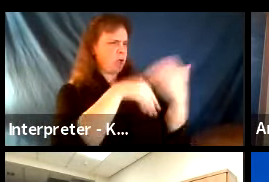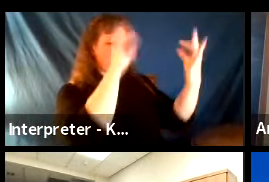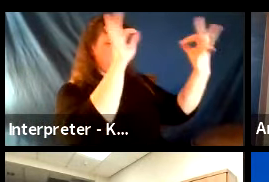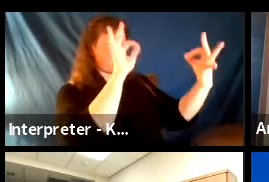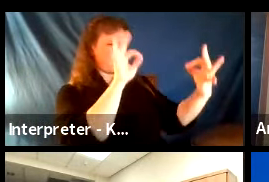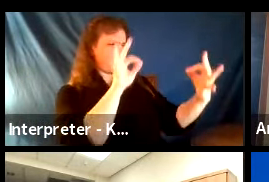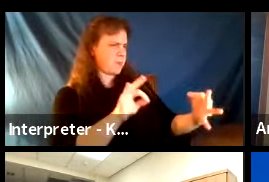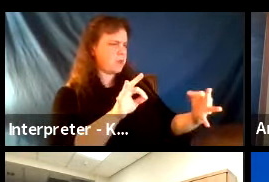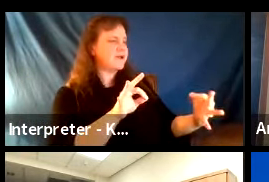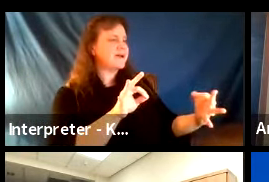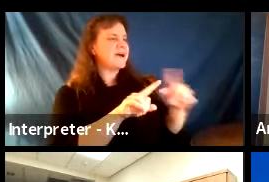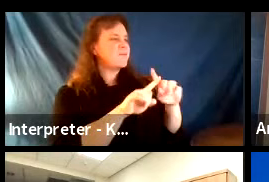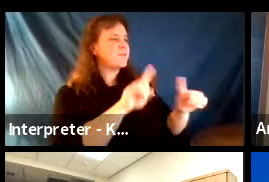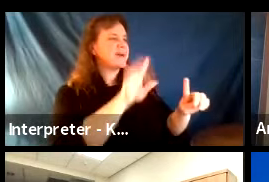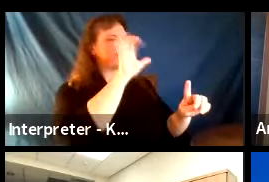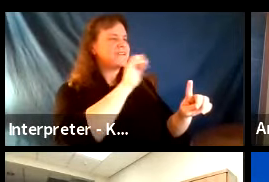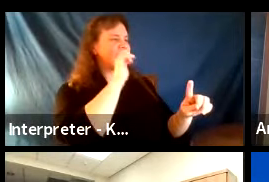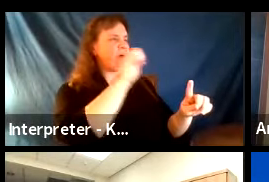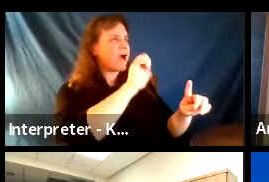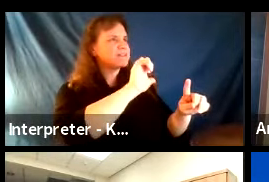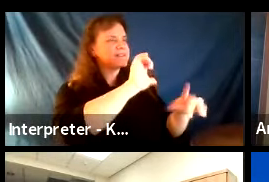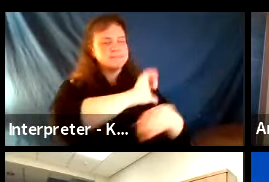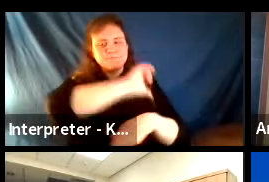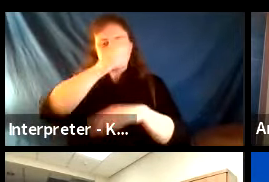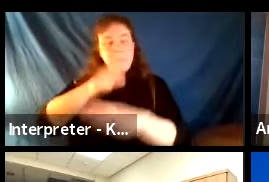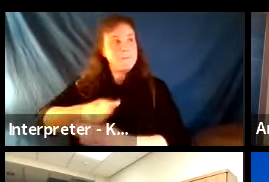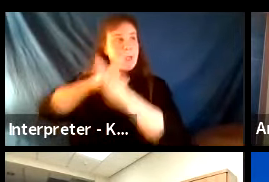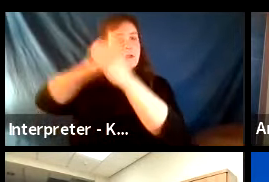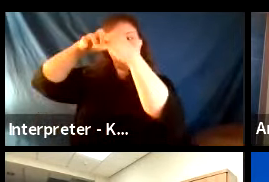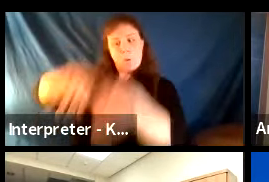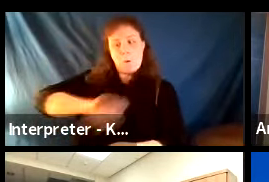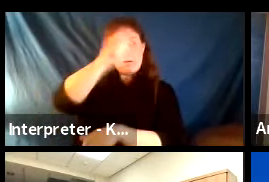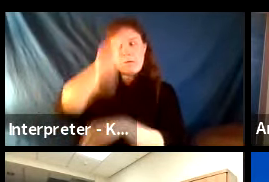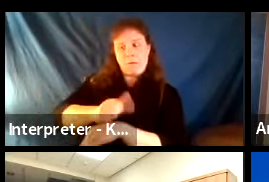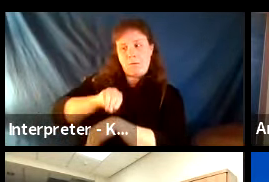implementing it in a way that's ensuring that we're keeping people safe.